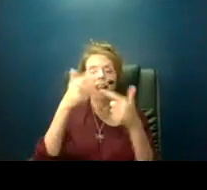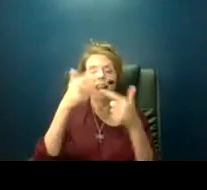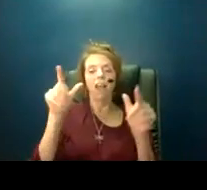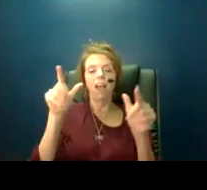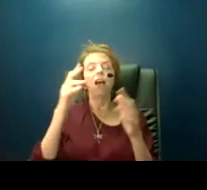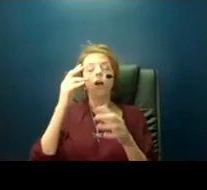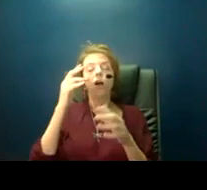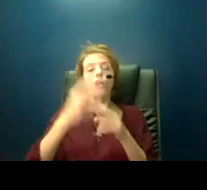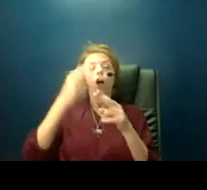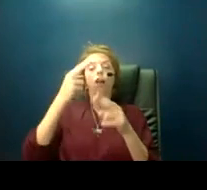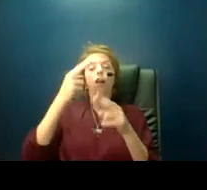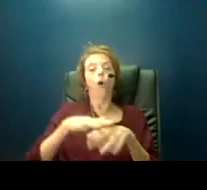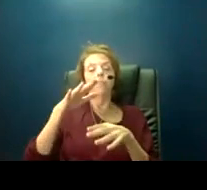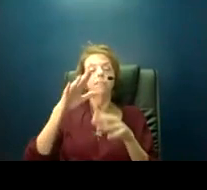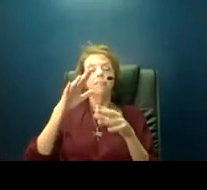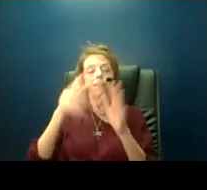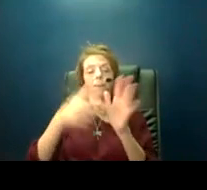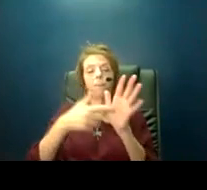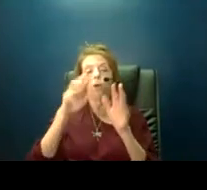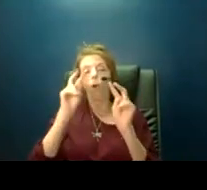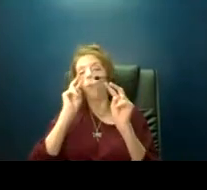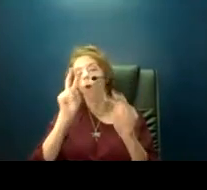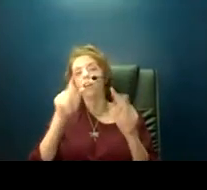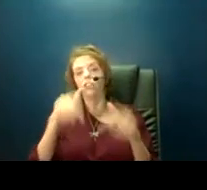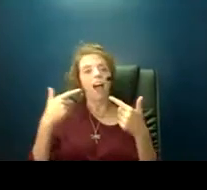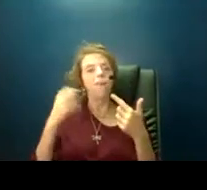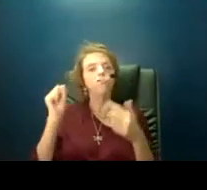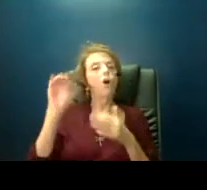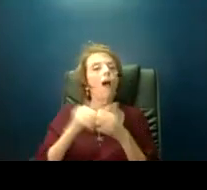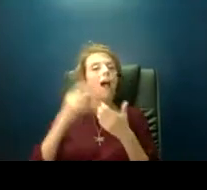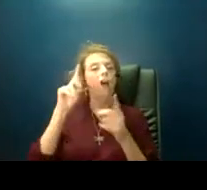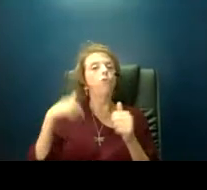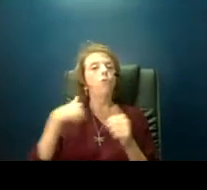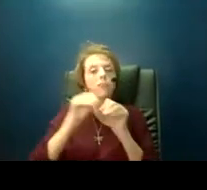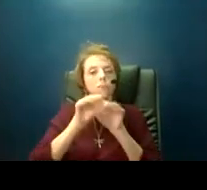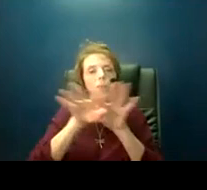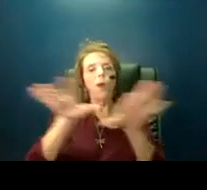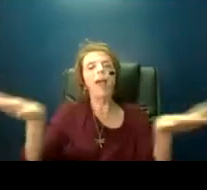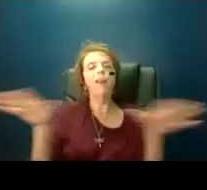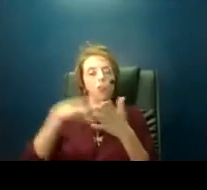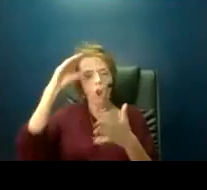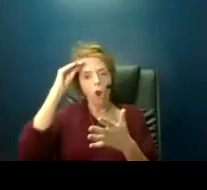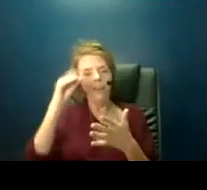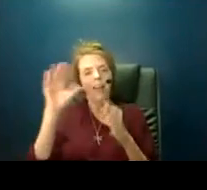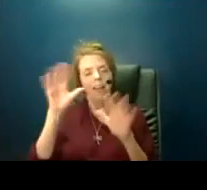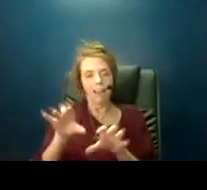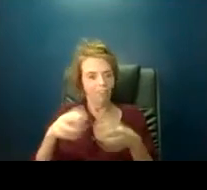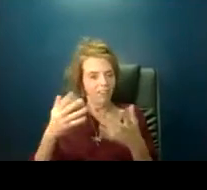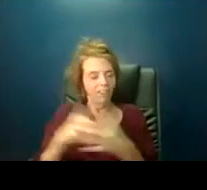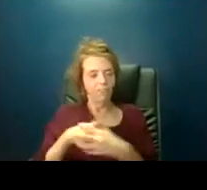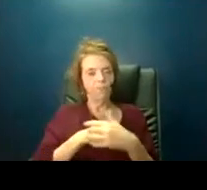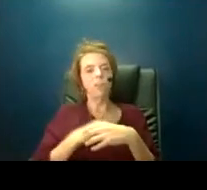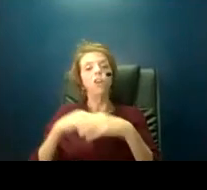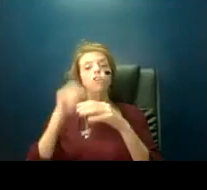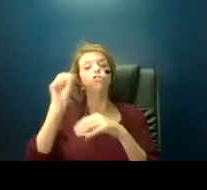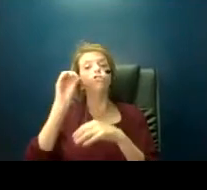demand or watch live. So how do we spread out this learning and these activities so that